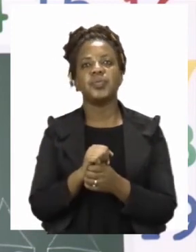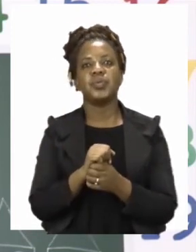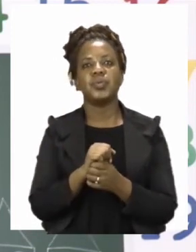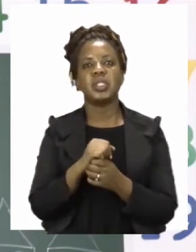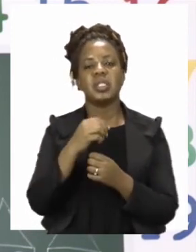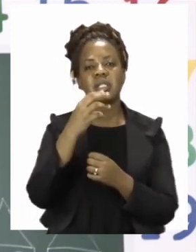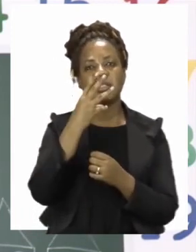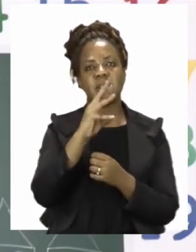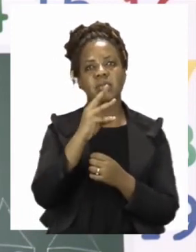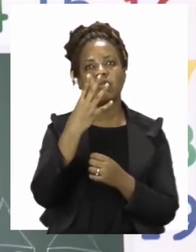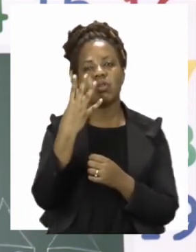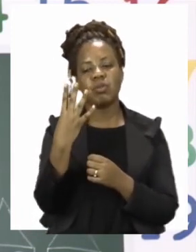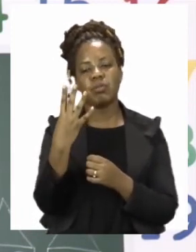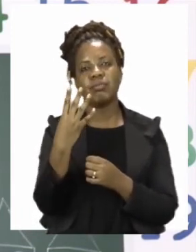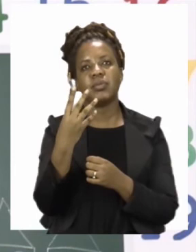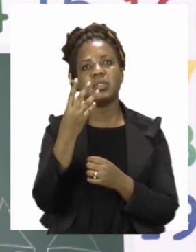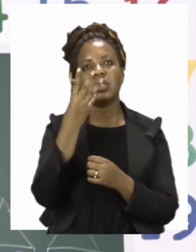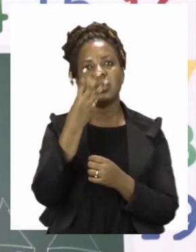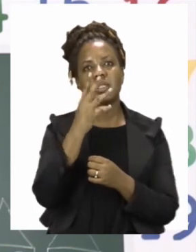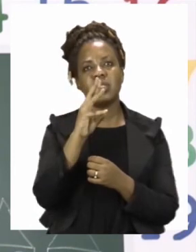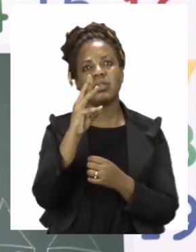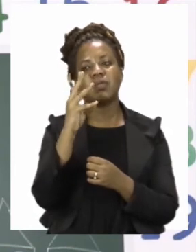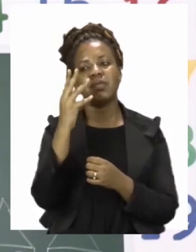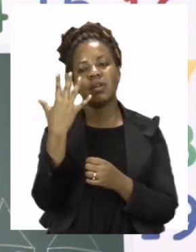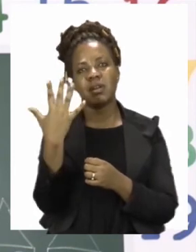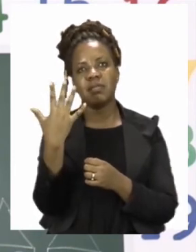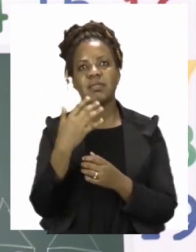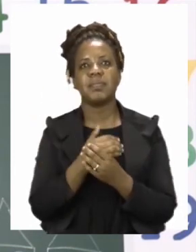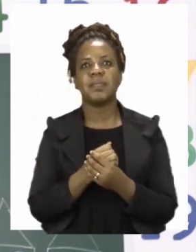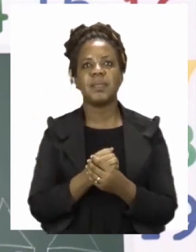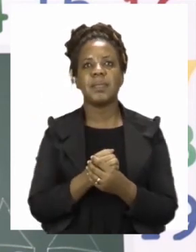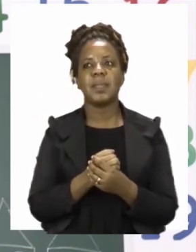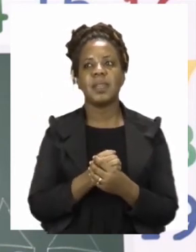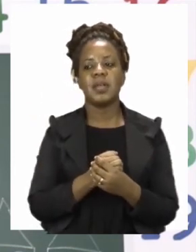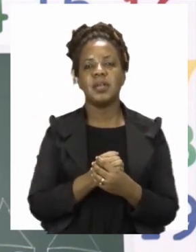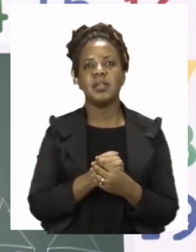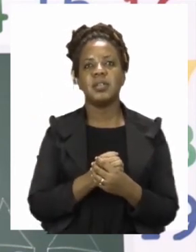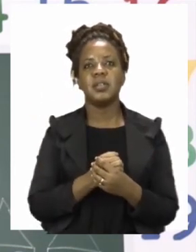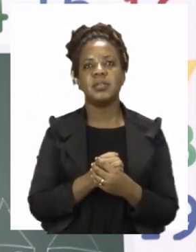and say the next number, which is 60.